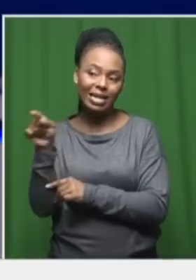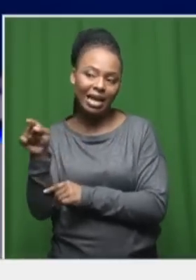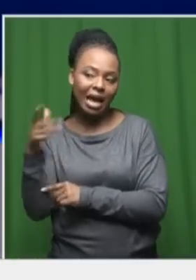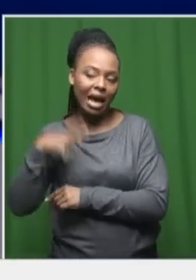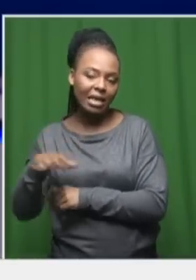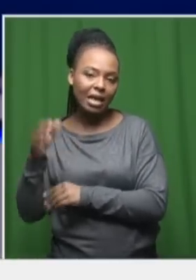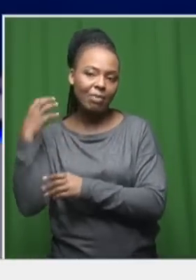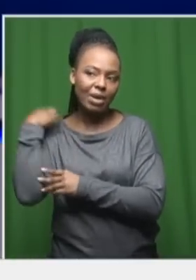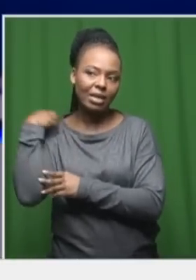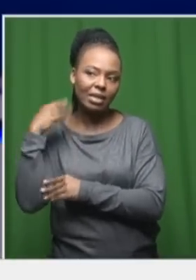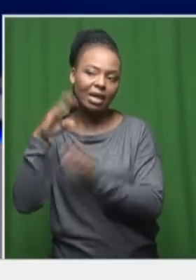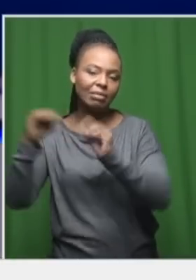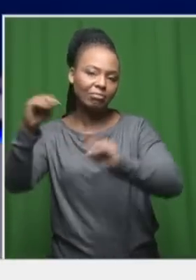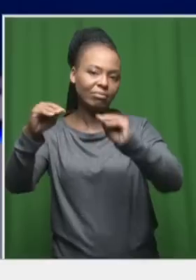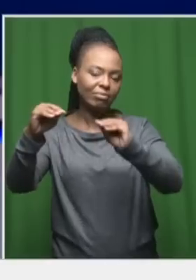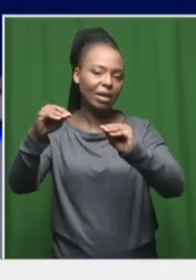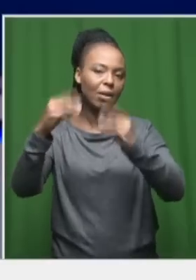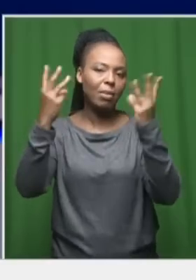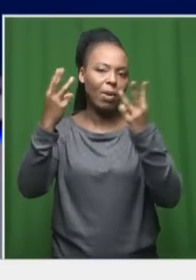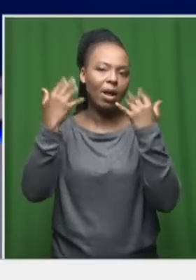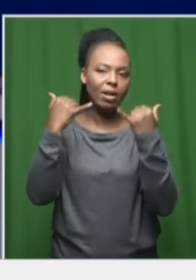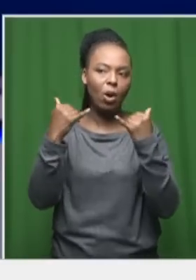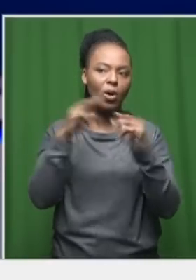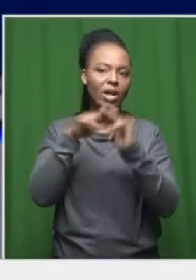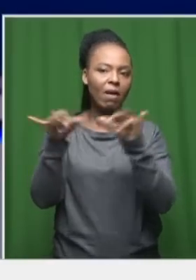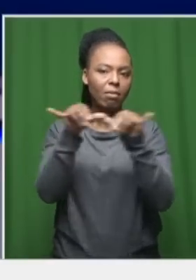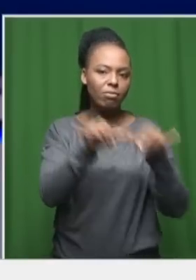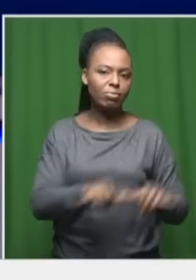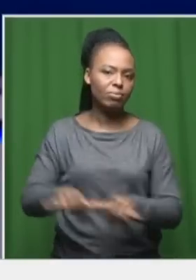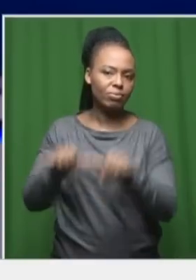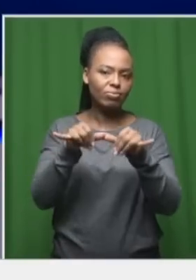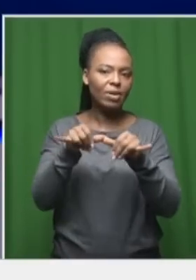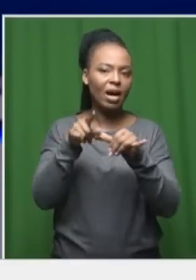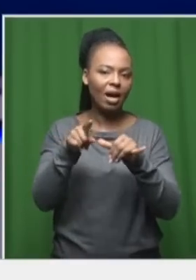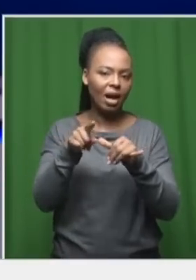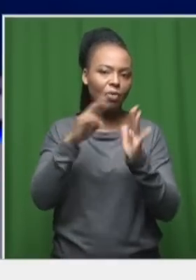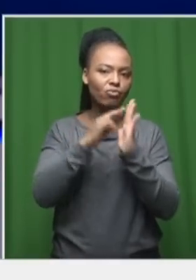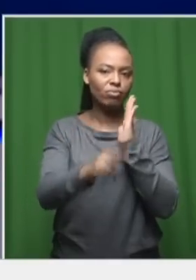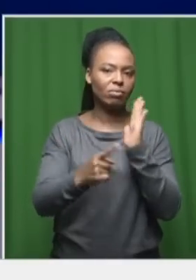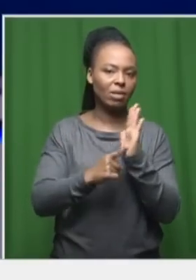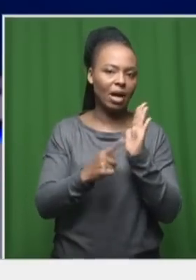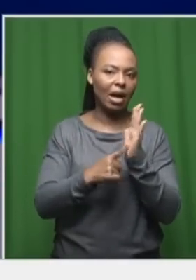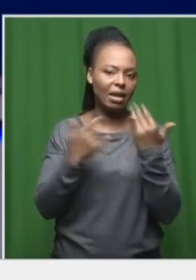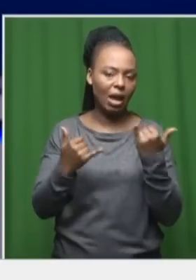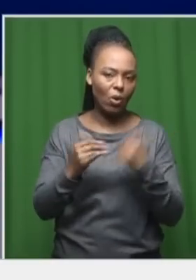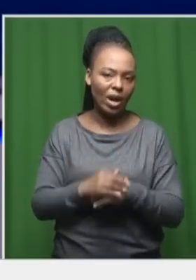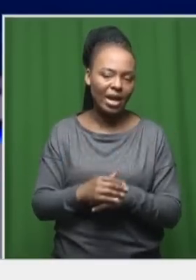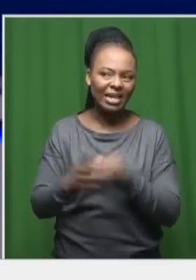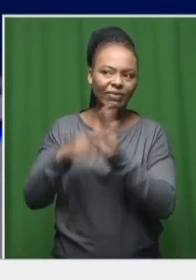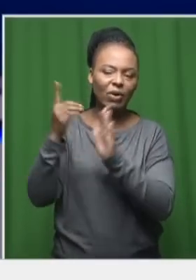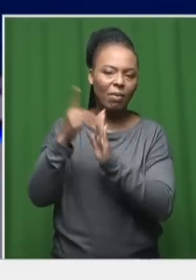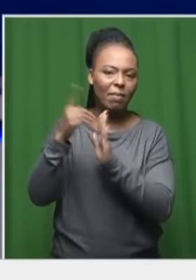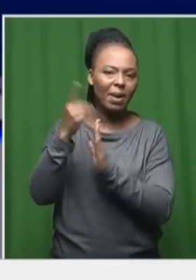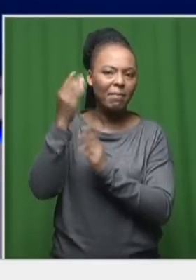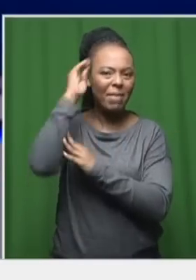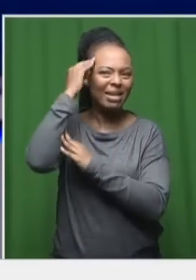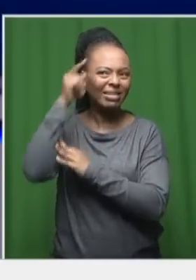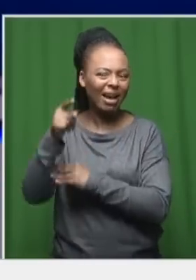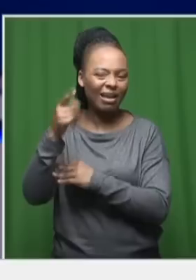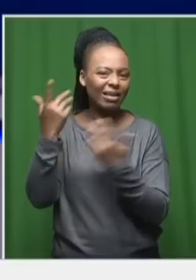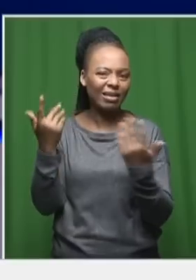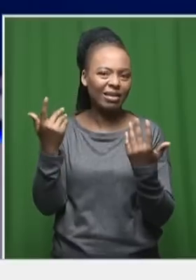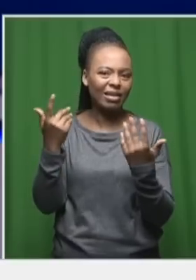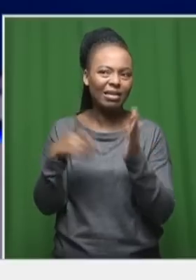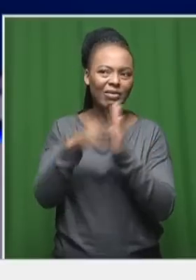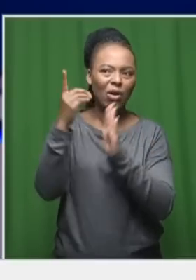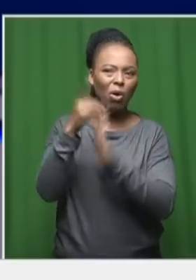a common ethical ground. That's why I think we should rather go to an issue saying, what is developmental? It doesn't make sense for me developmentally to